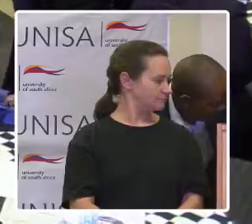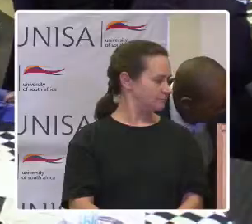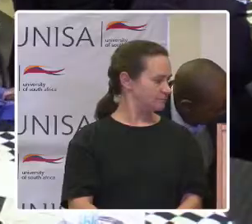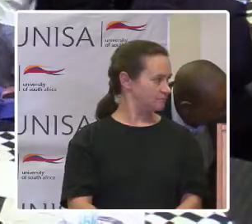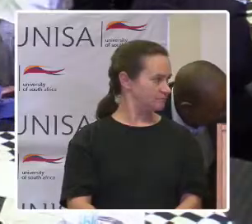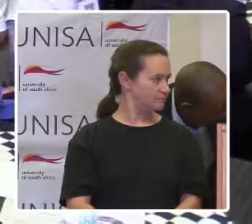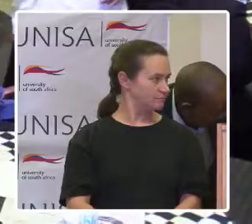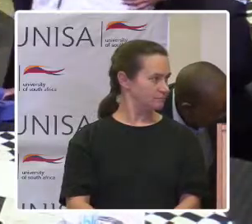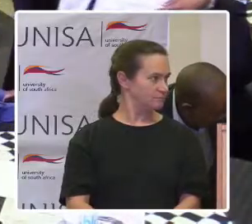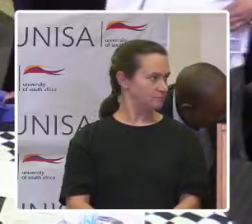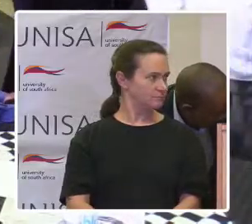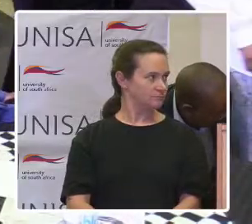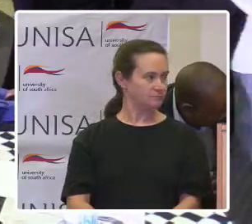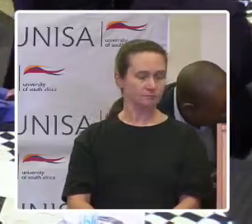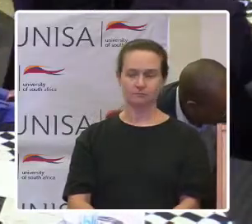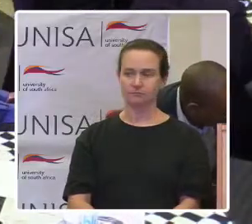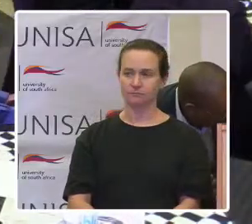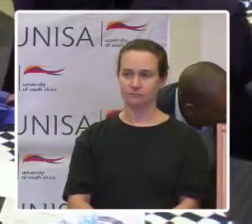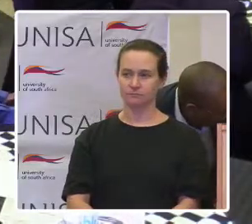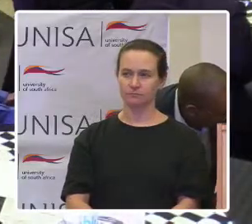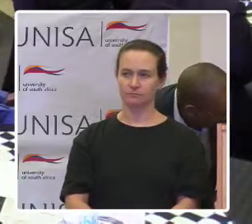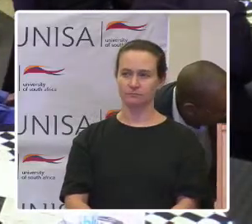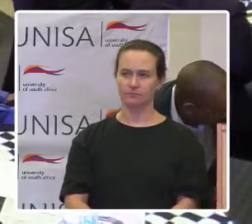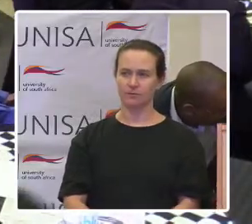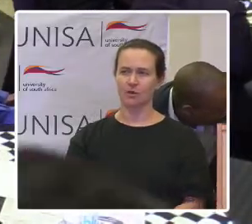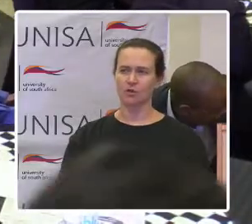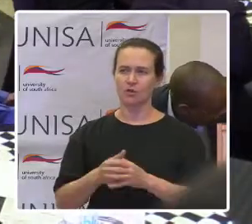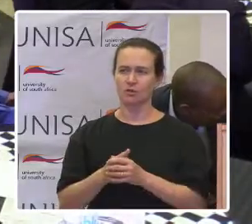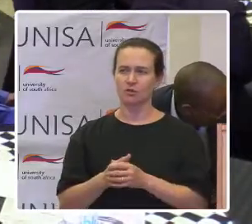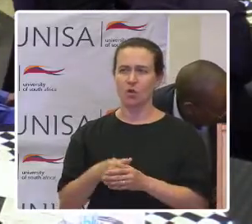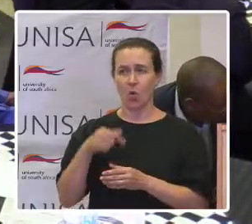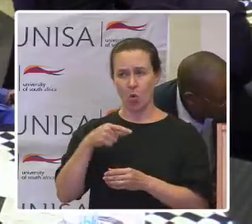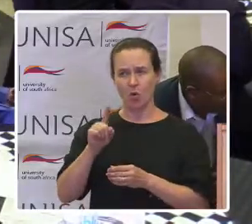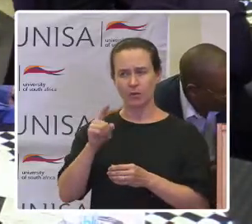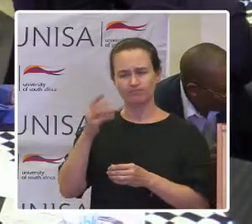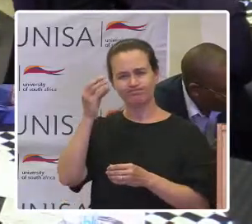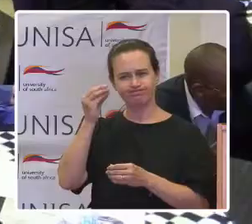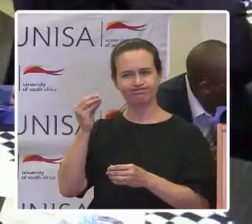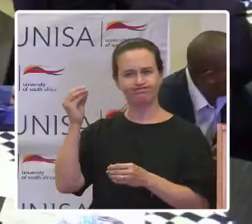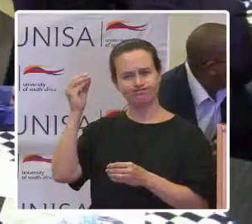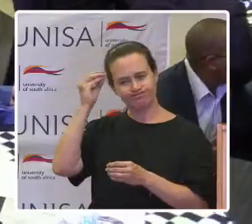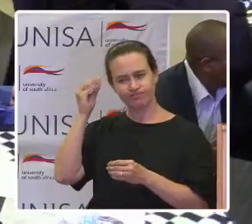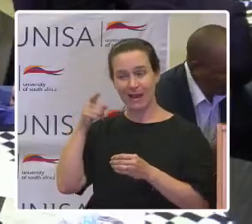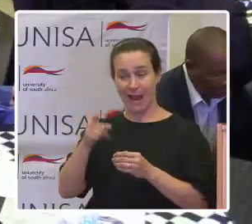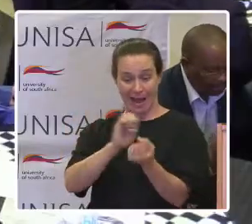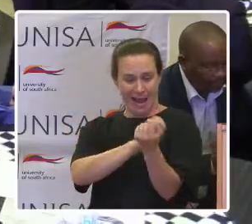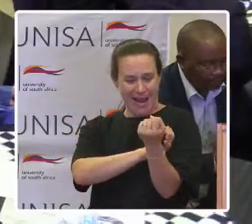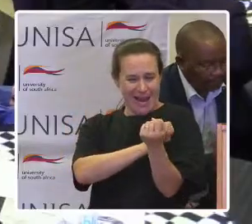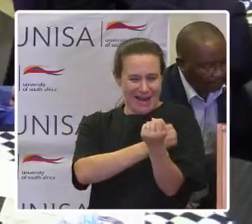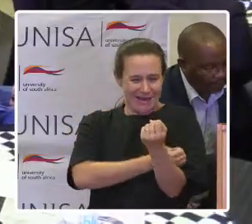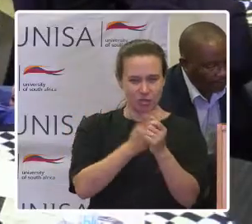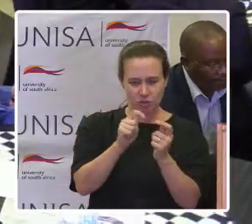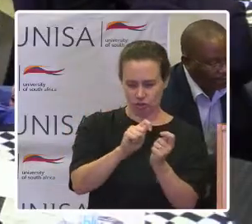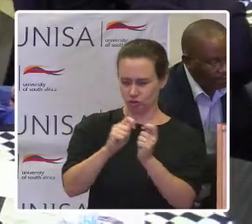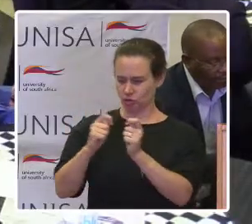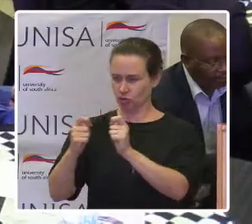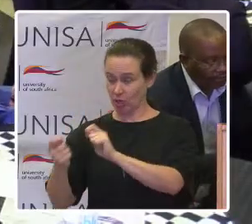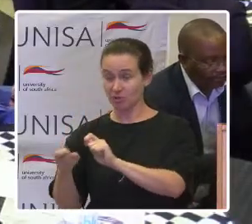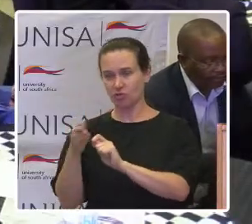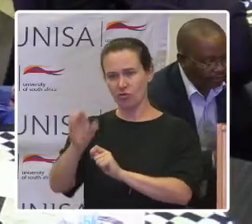does it consider also, when we consider the jet, the just energy transition to the